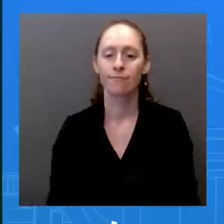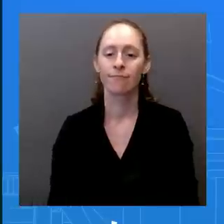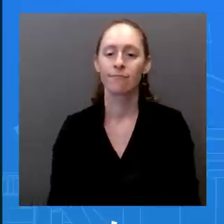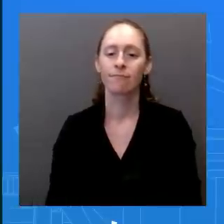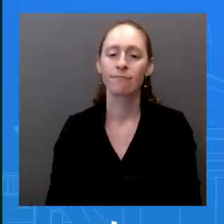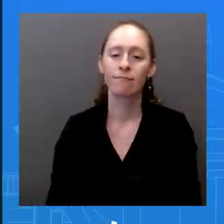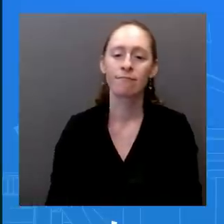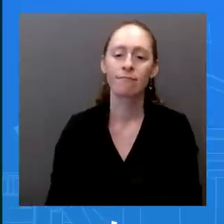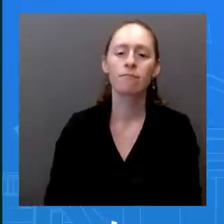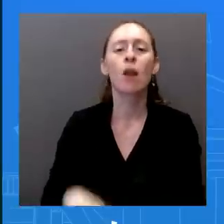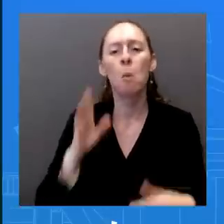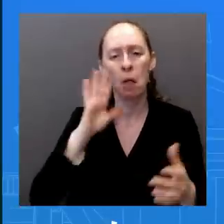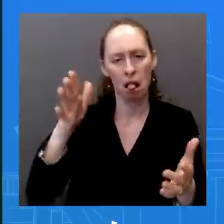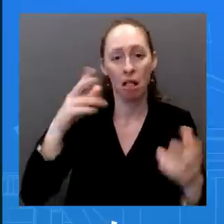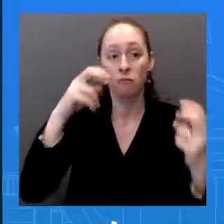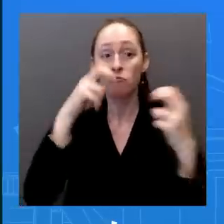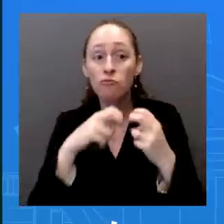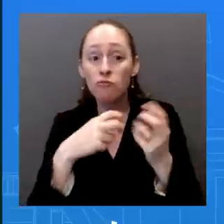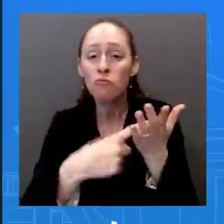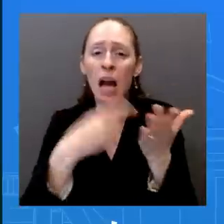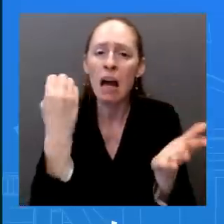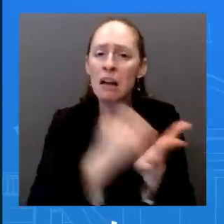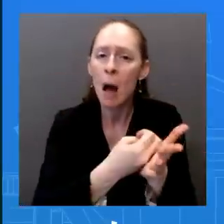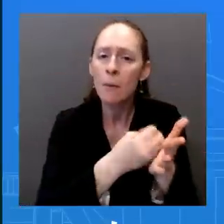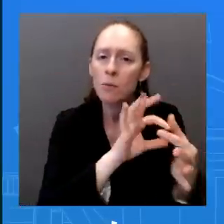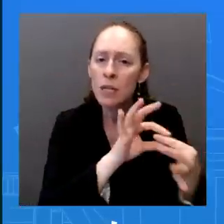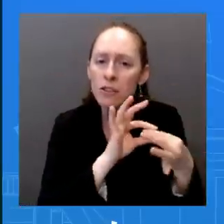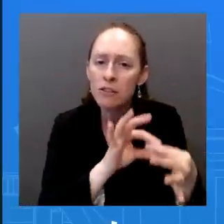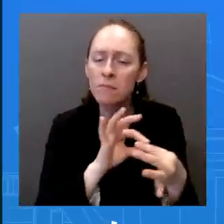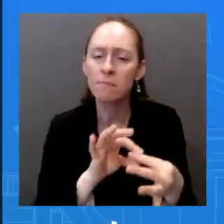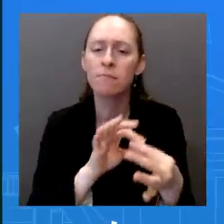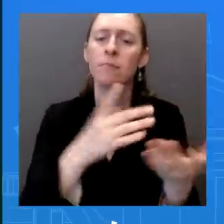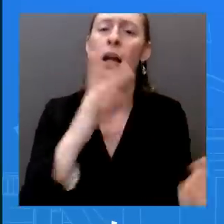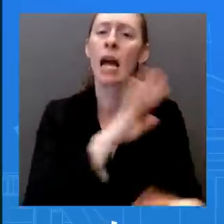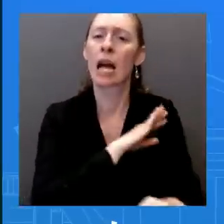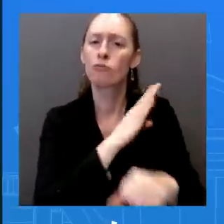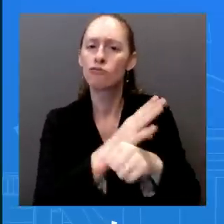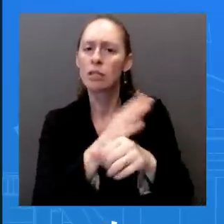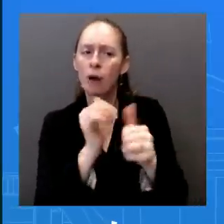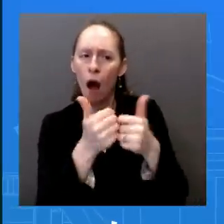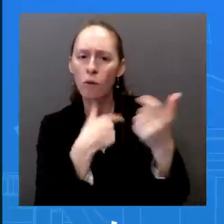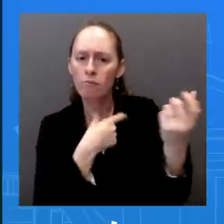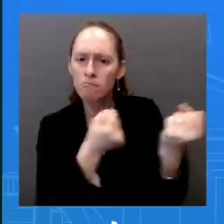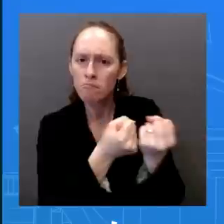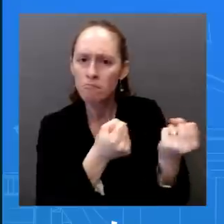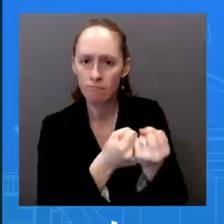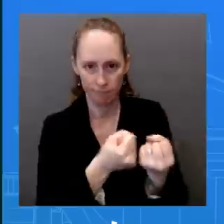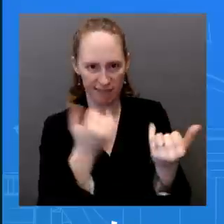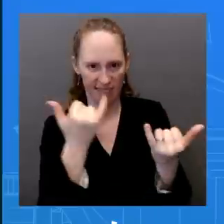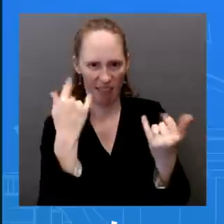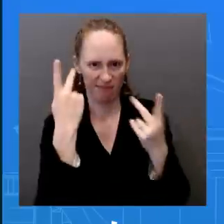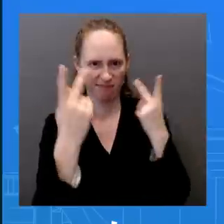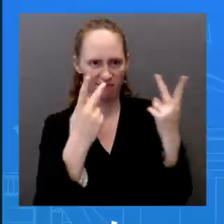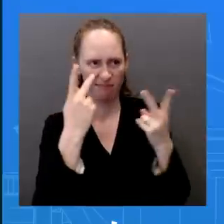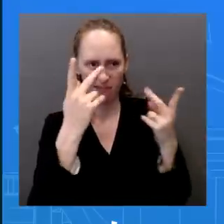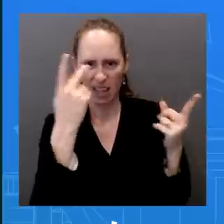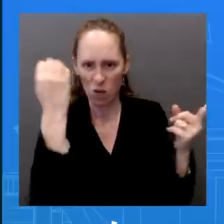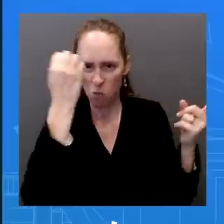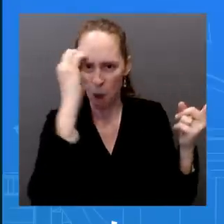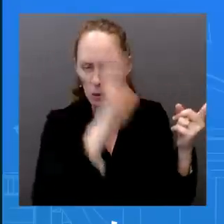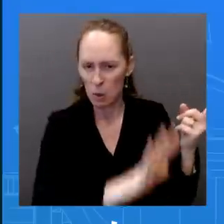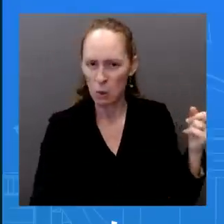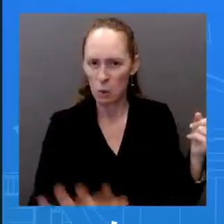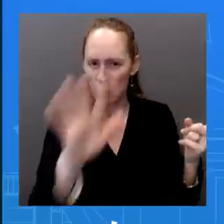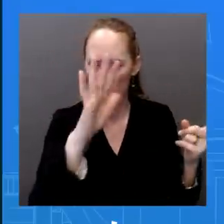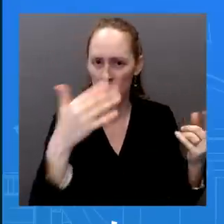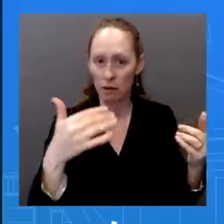U.K. They'll talk about the current energy picture facing Europe and the United Kingdom, as well as the United States. They'll, of course, talk about